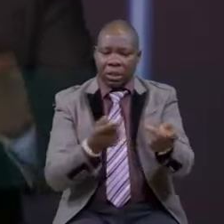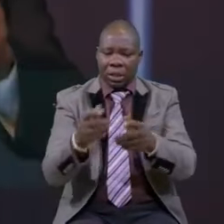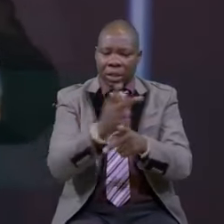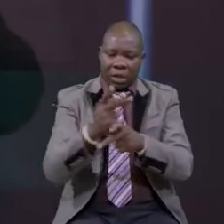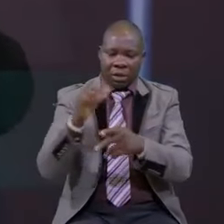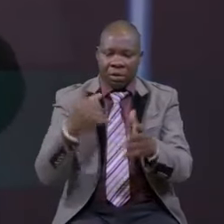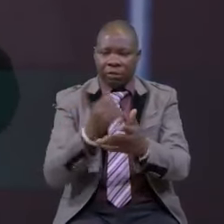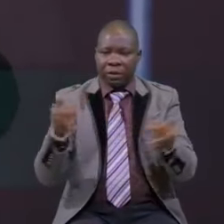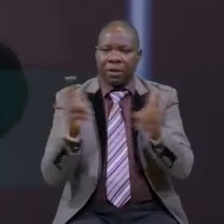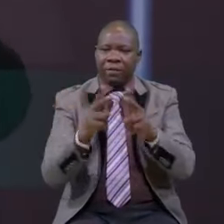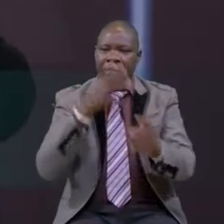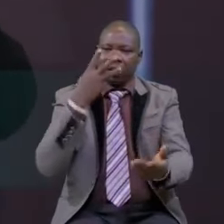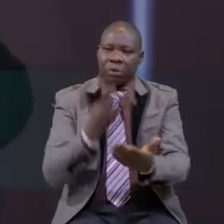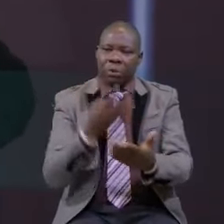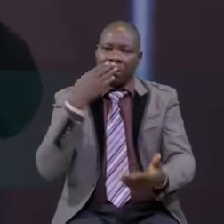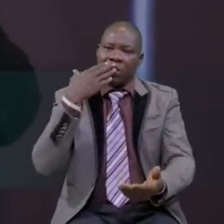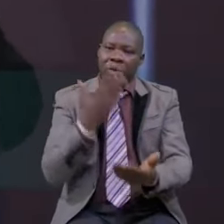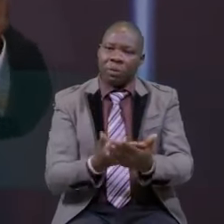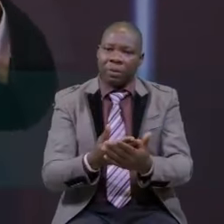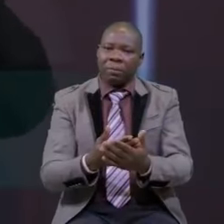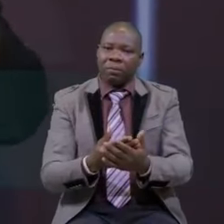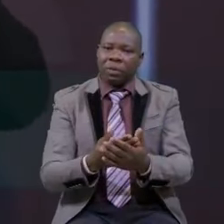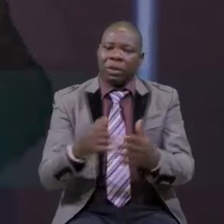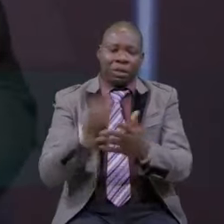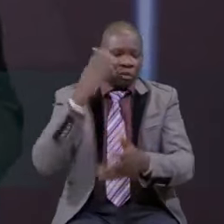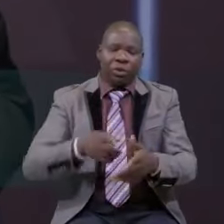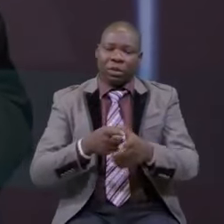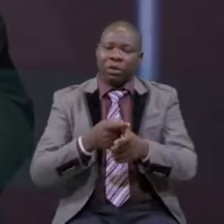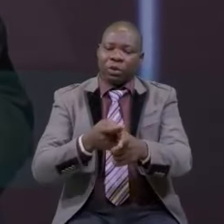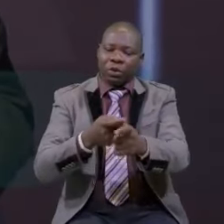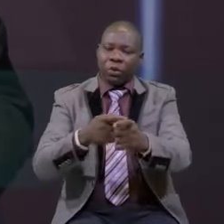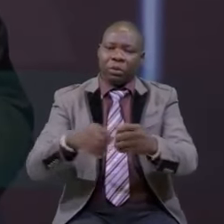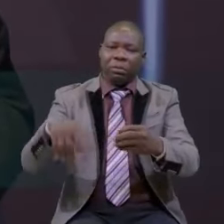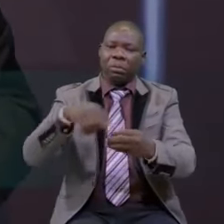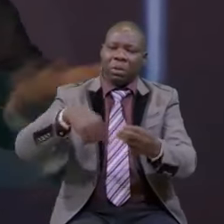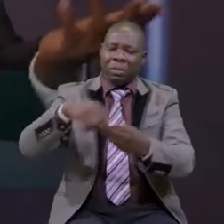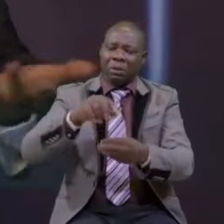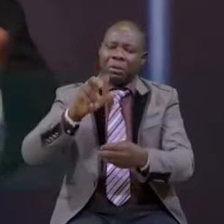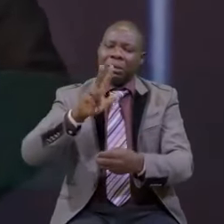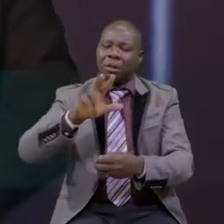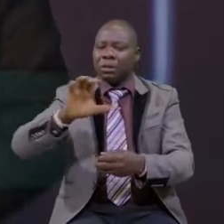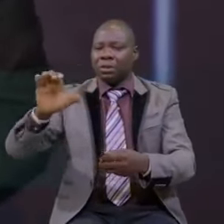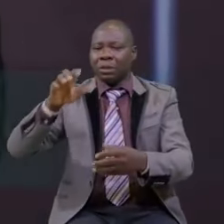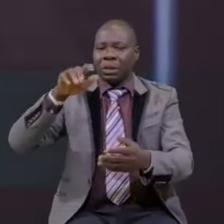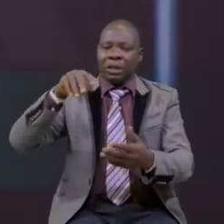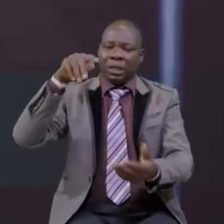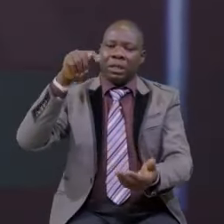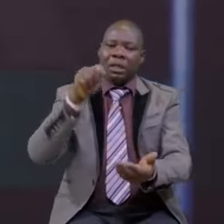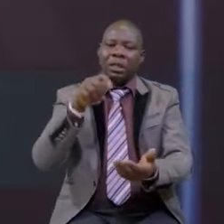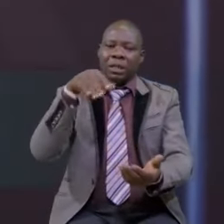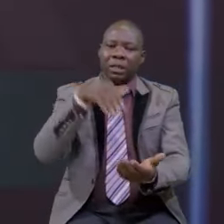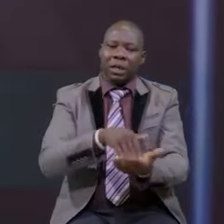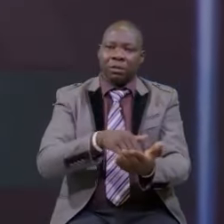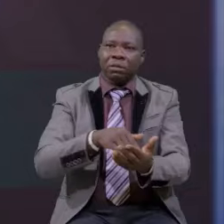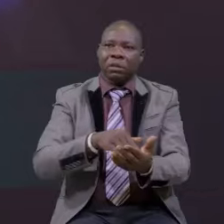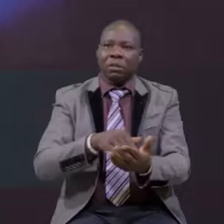overhaul, it will run about 300,000 miles. And so you have it.